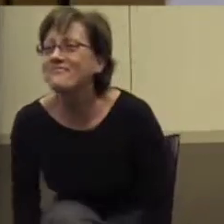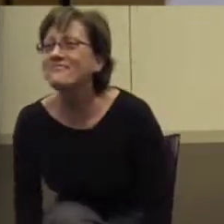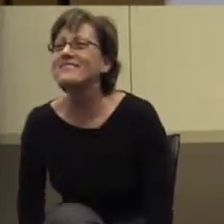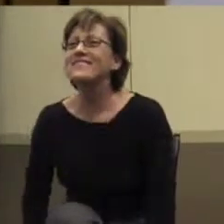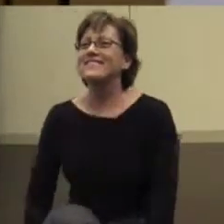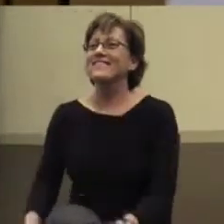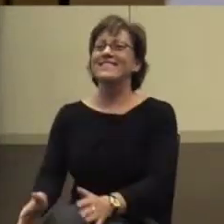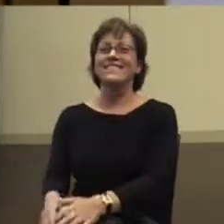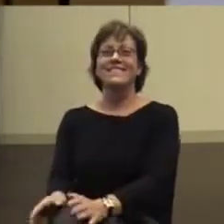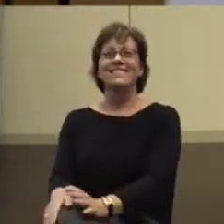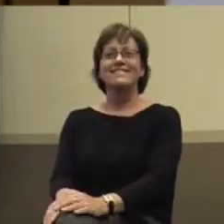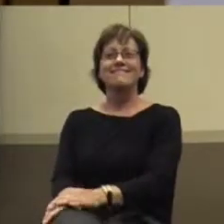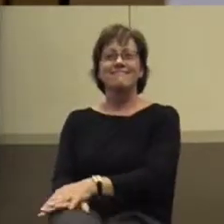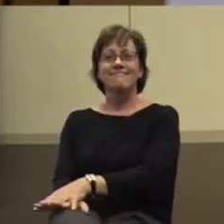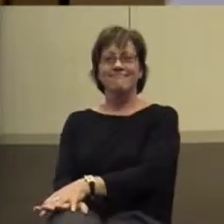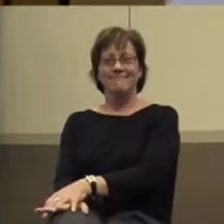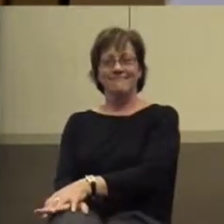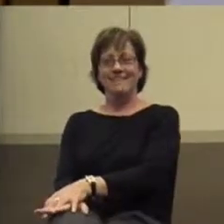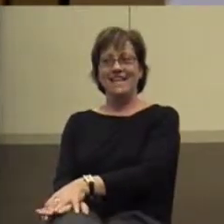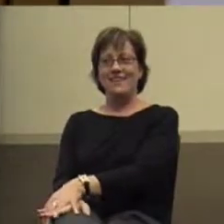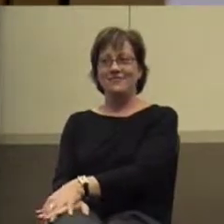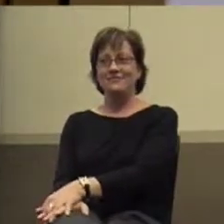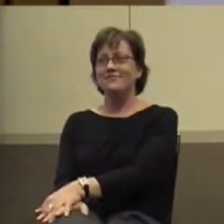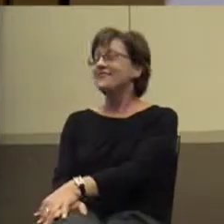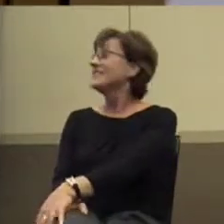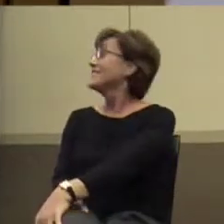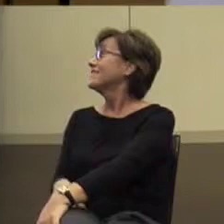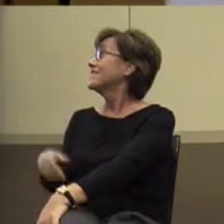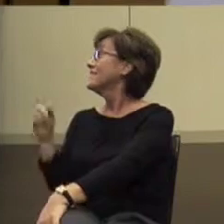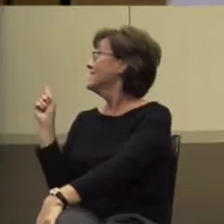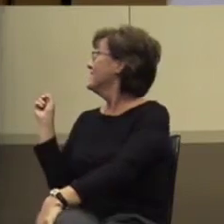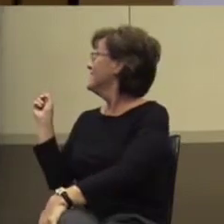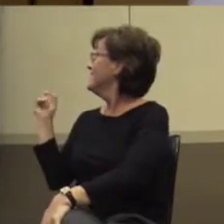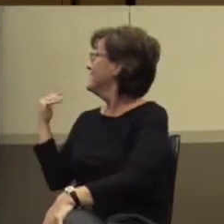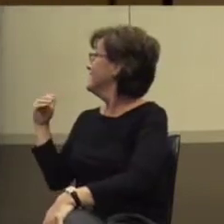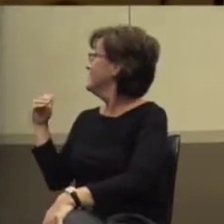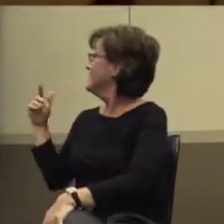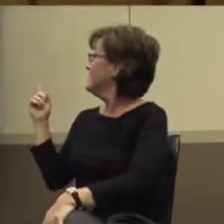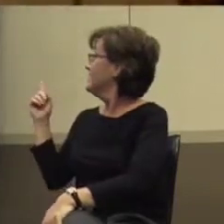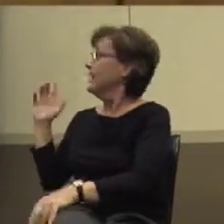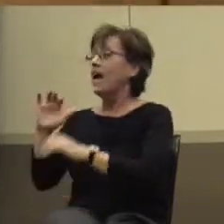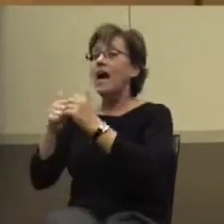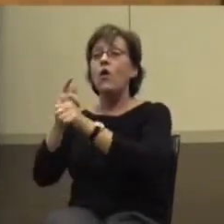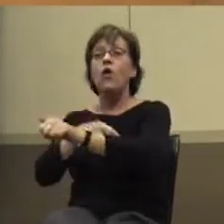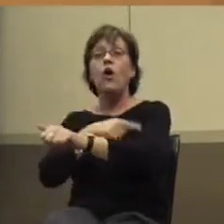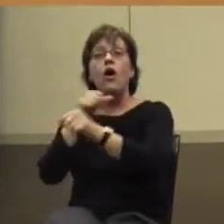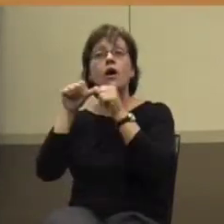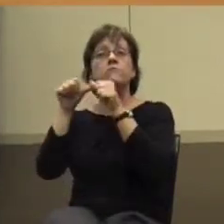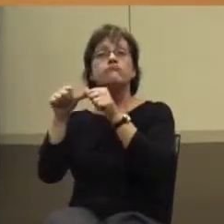How long? Duration recording. How many of you do that?